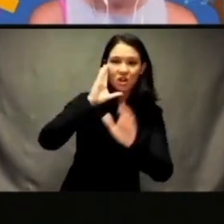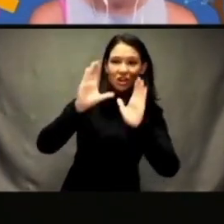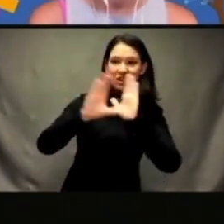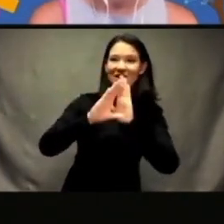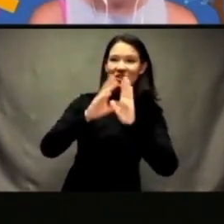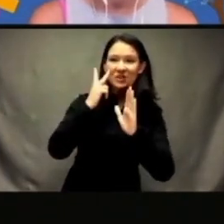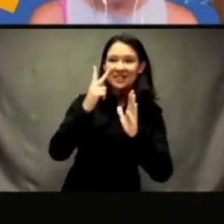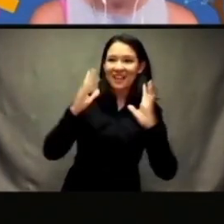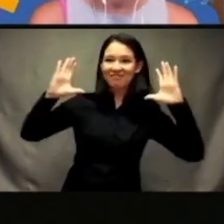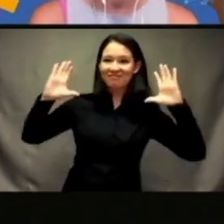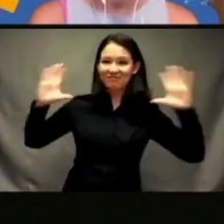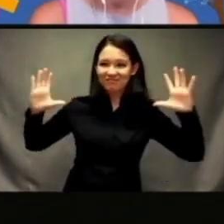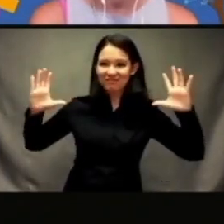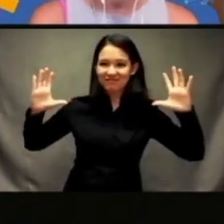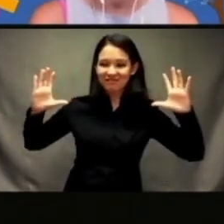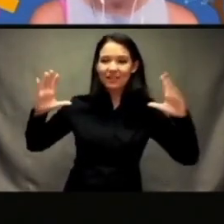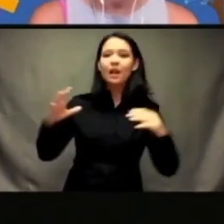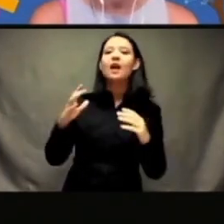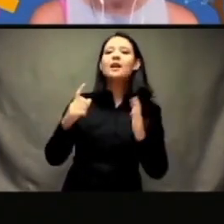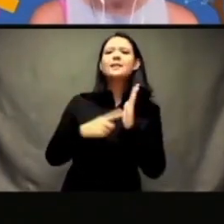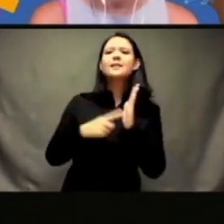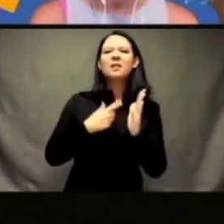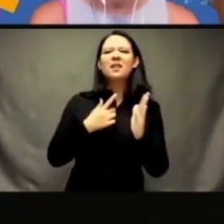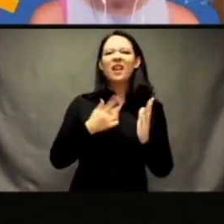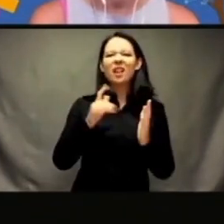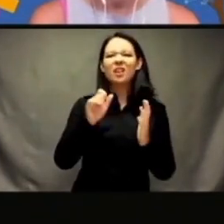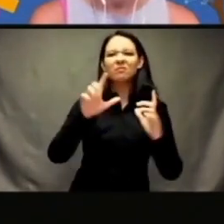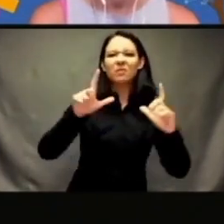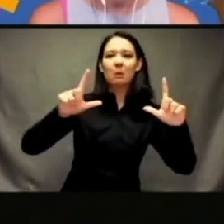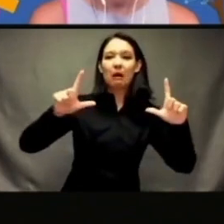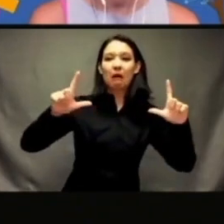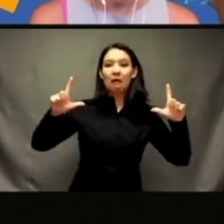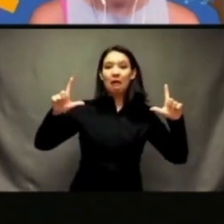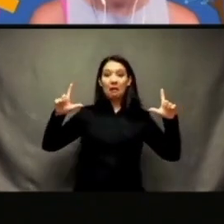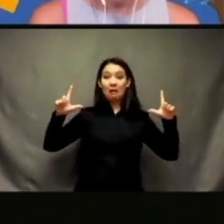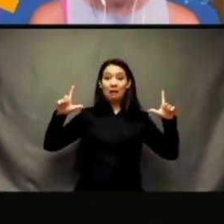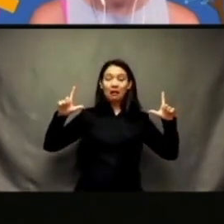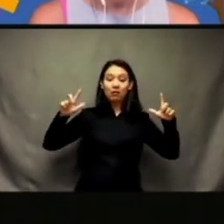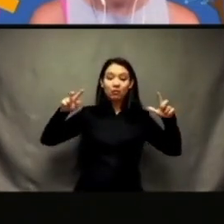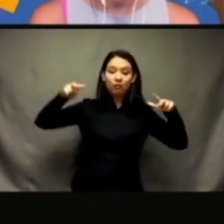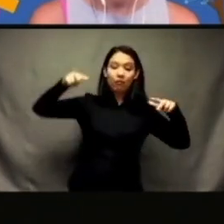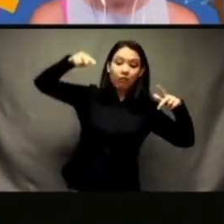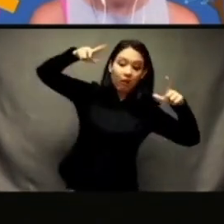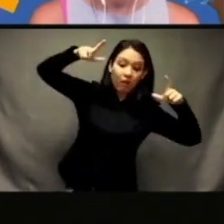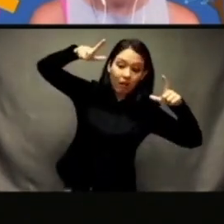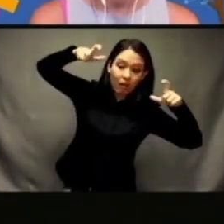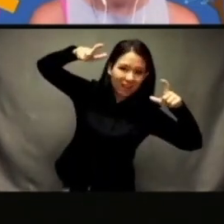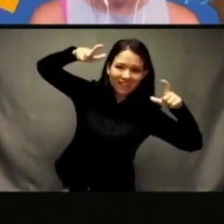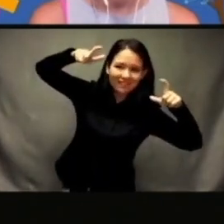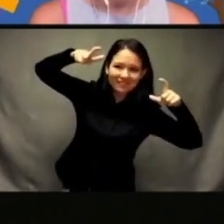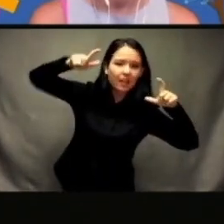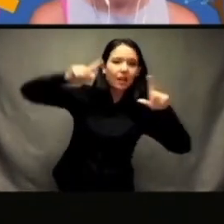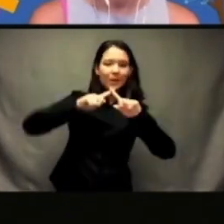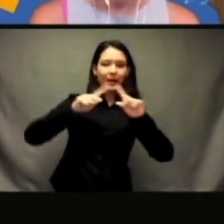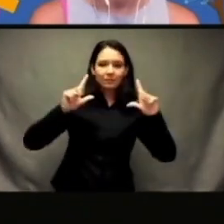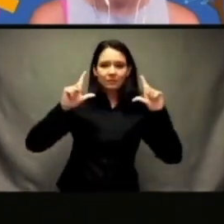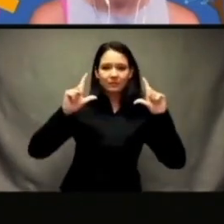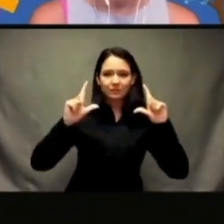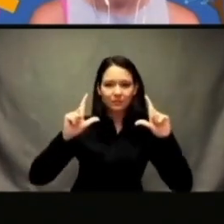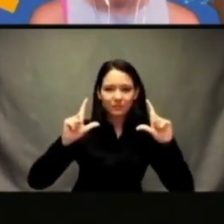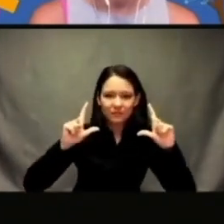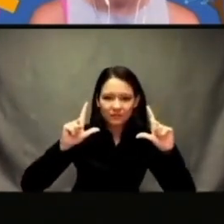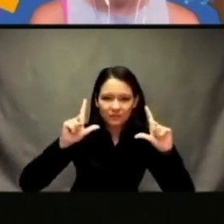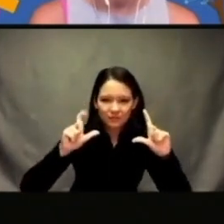to take a photo like 5 feet away from them, above them. And so it really takes away from